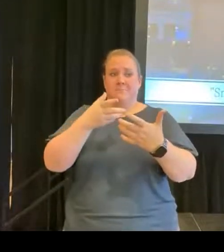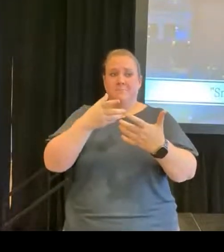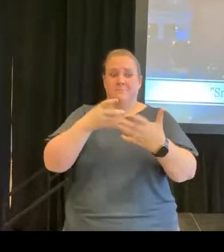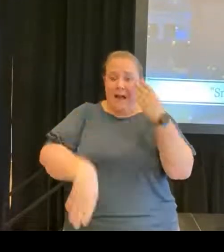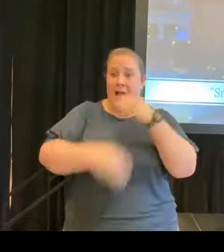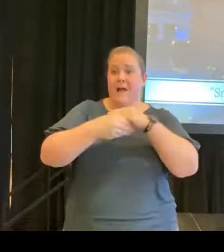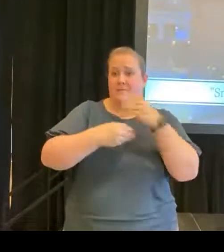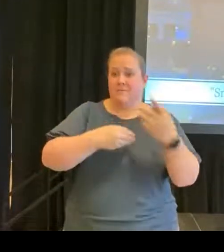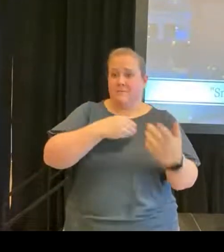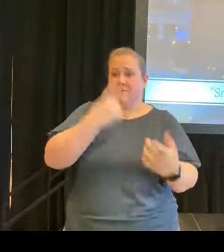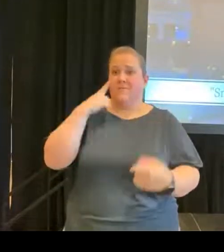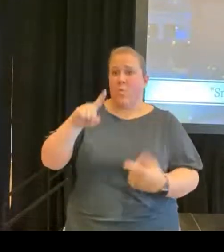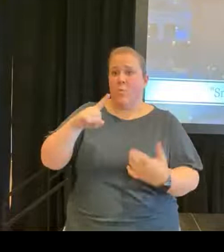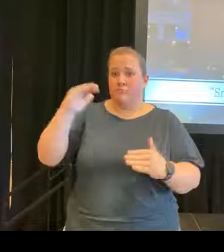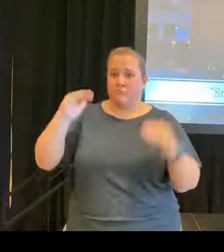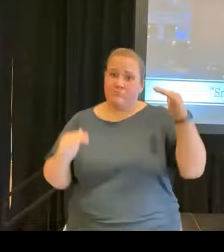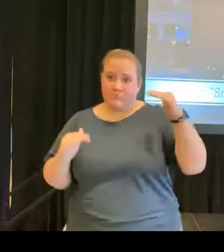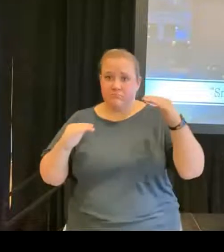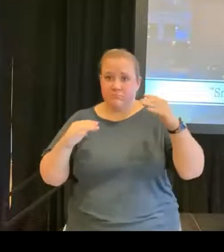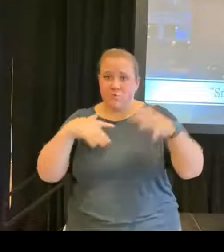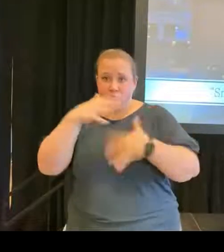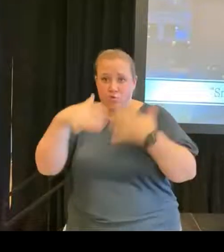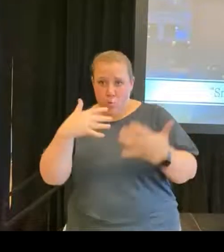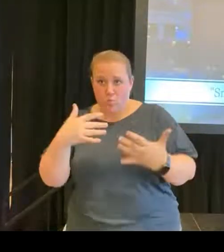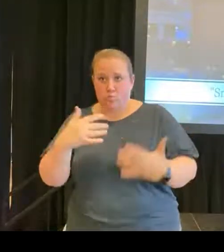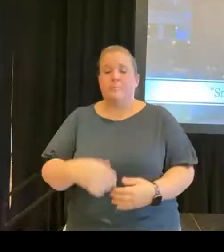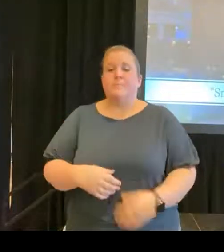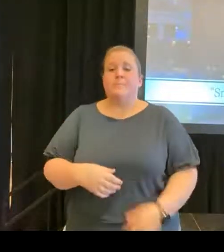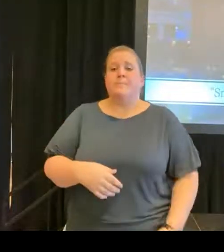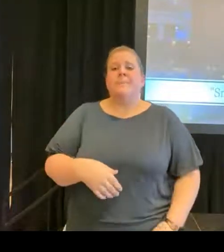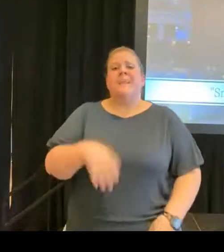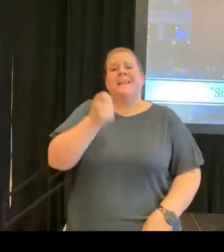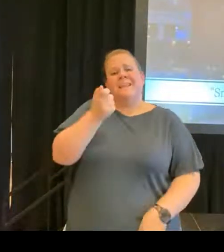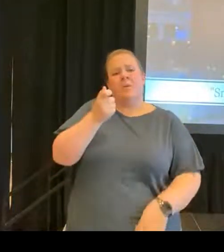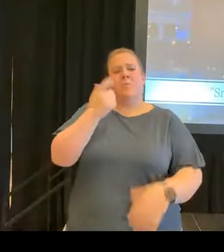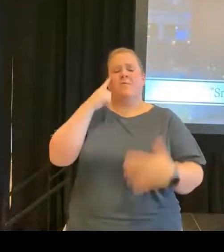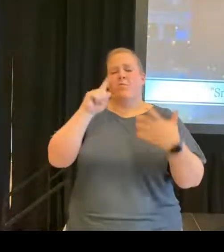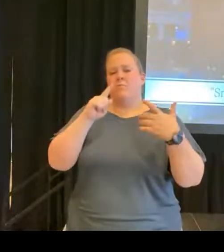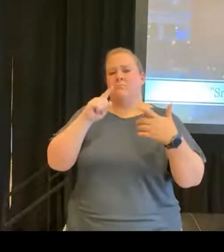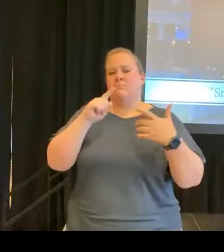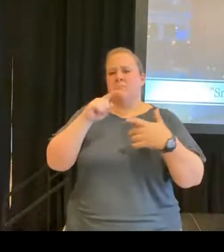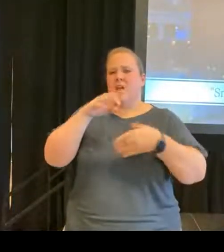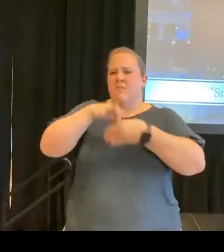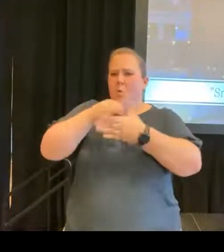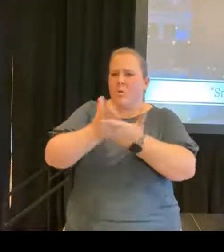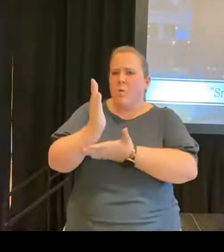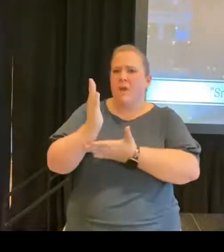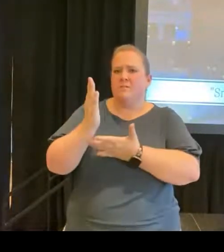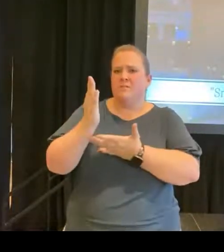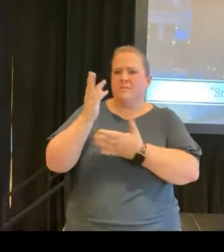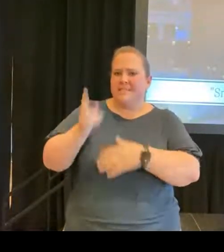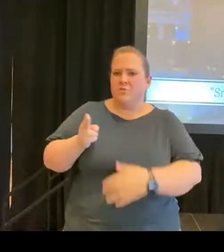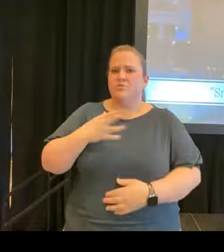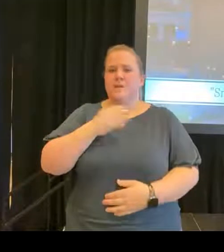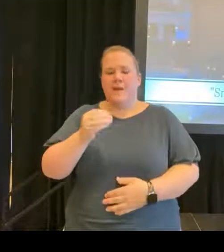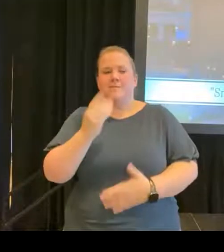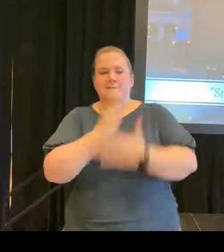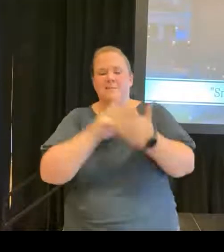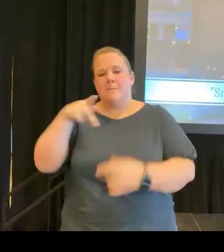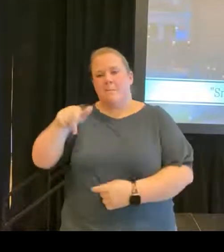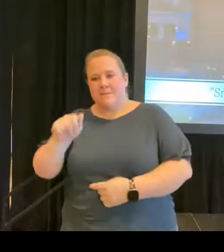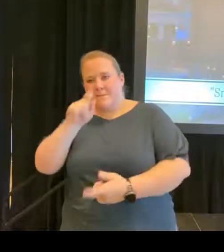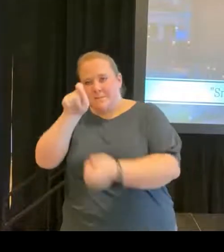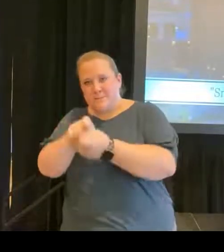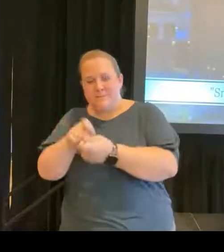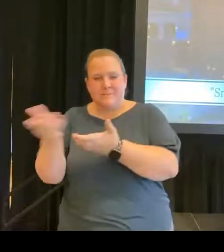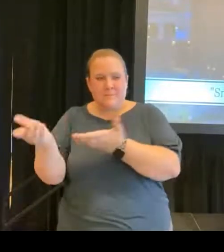States, and to talk a little bit about the history of voting rights with a little bit of a focus and flair on Pennsylvania. Please welcome Professor